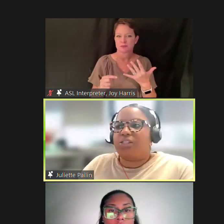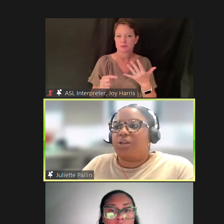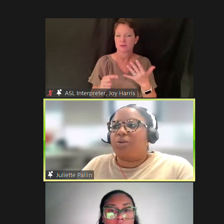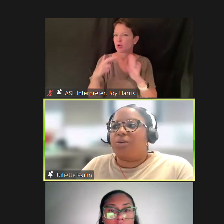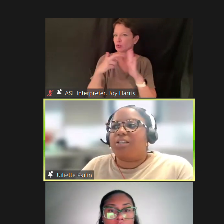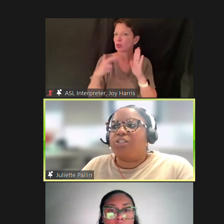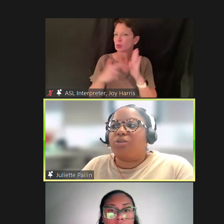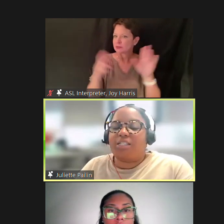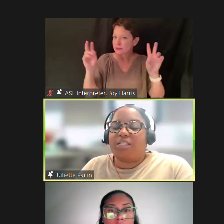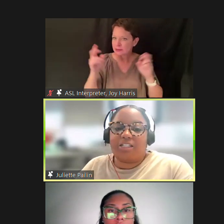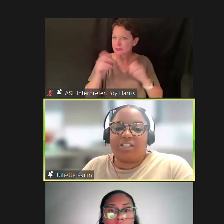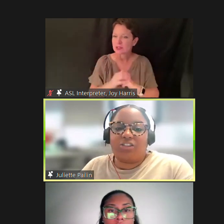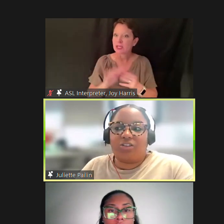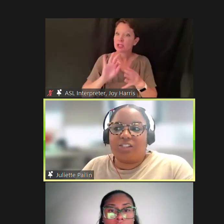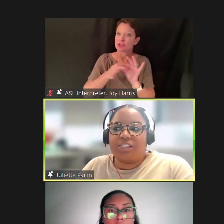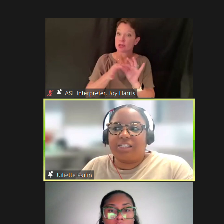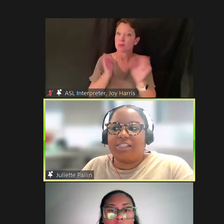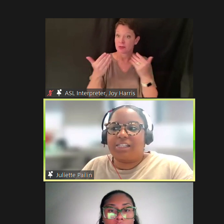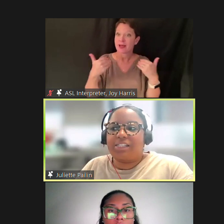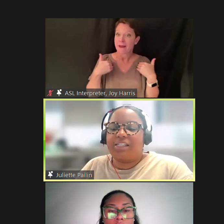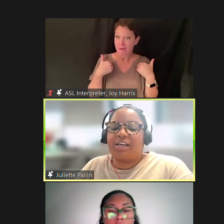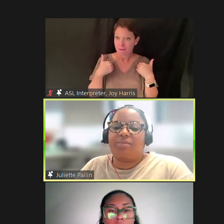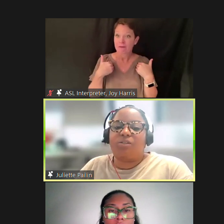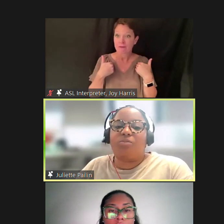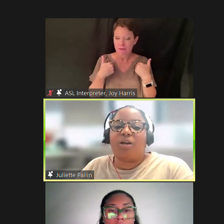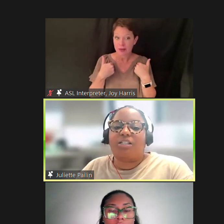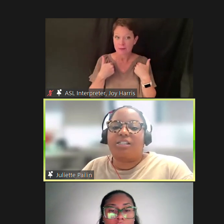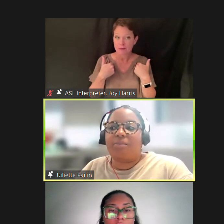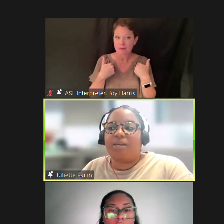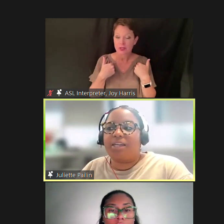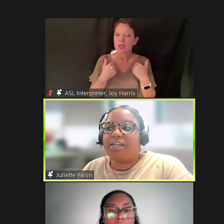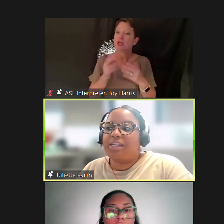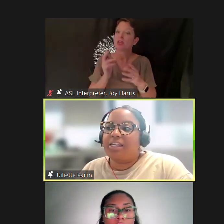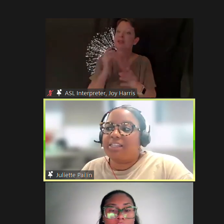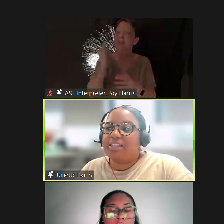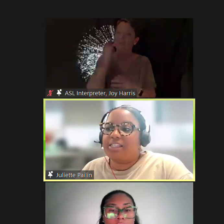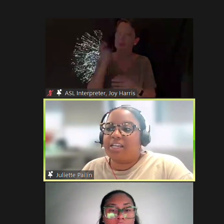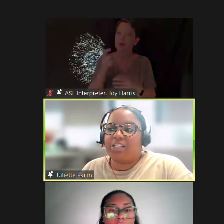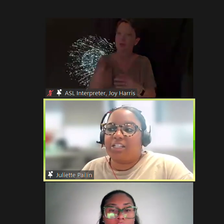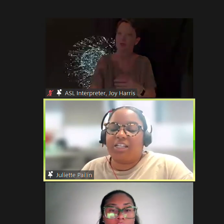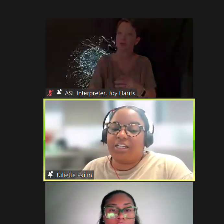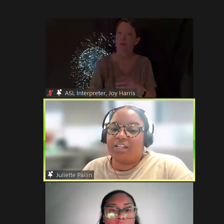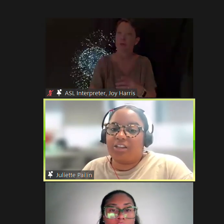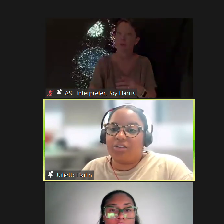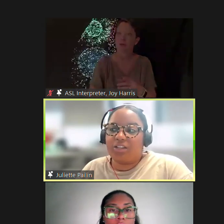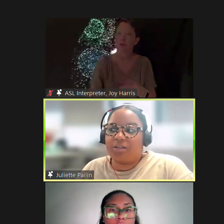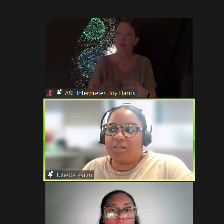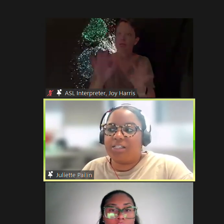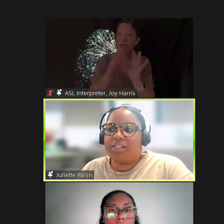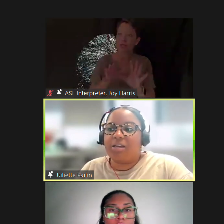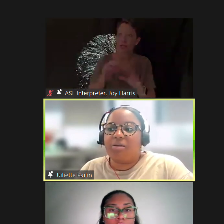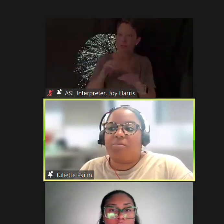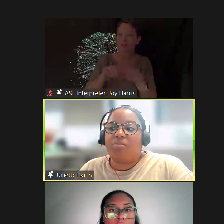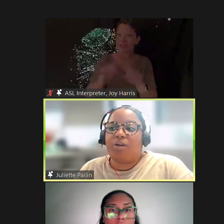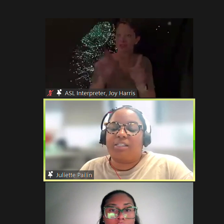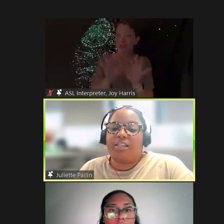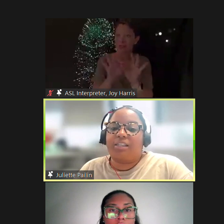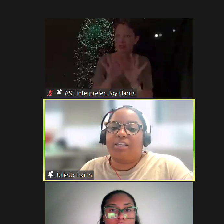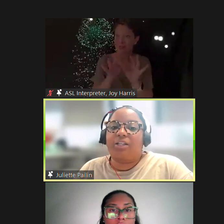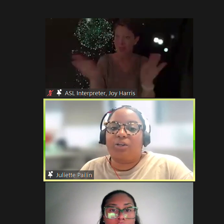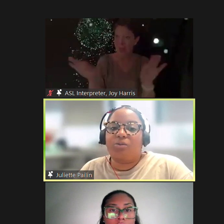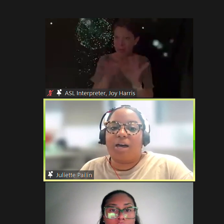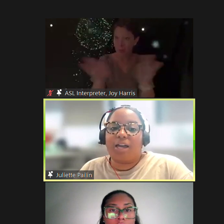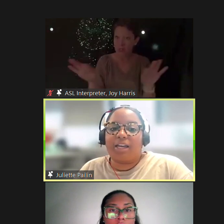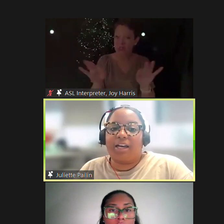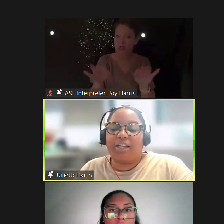rules. So, interpretation services to participate in this session in another language, Participar en otro press the